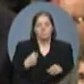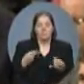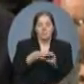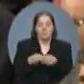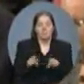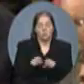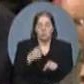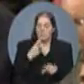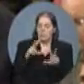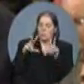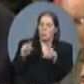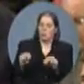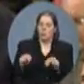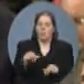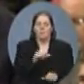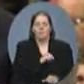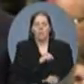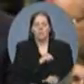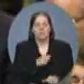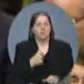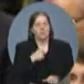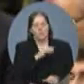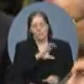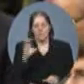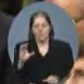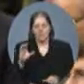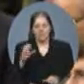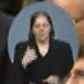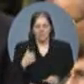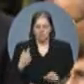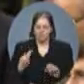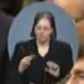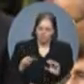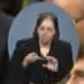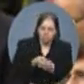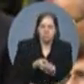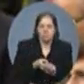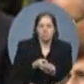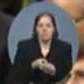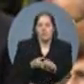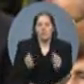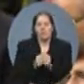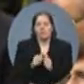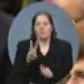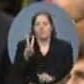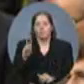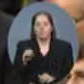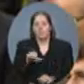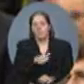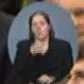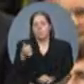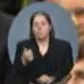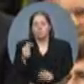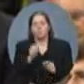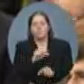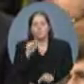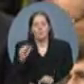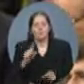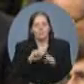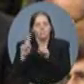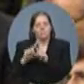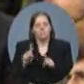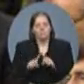159 ministers and heads of state from 60 governments in supporting UNIFEM's call to see an end to violence against women.